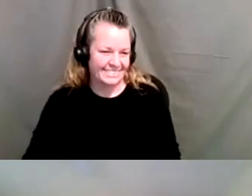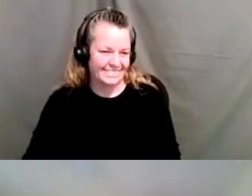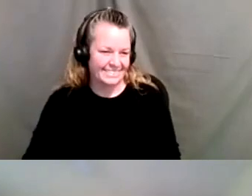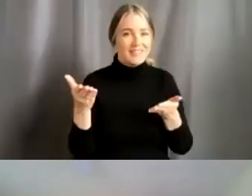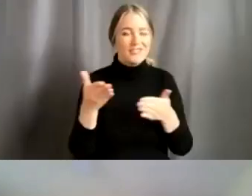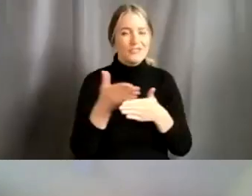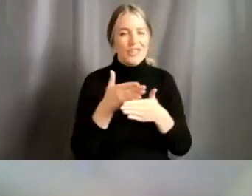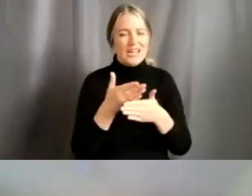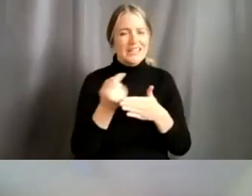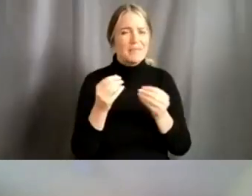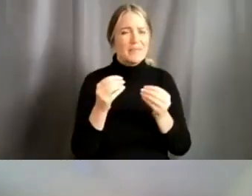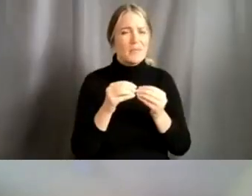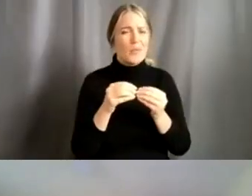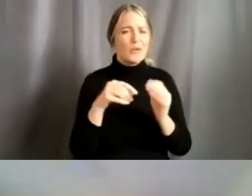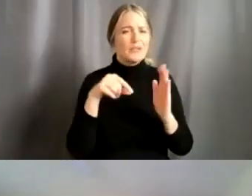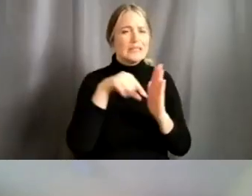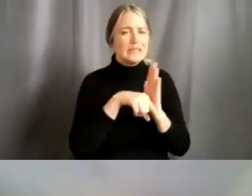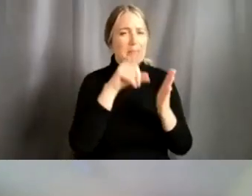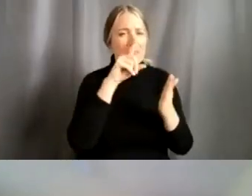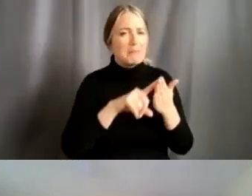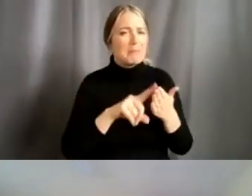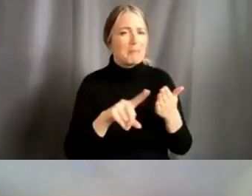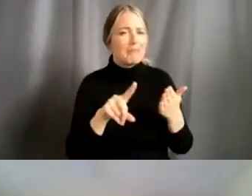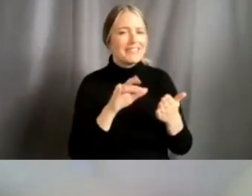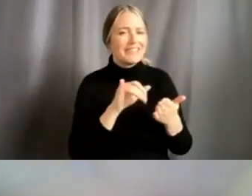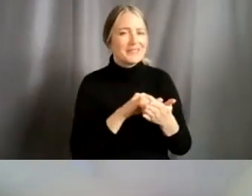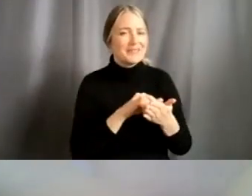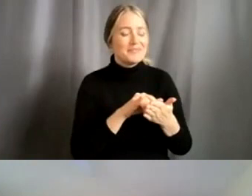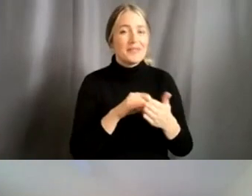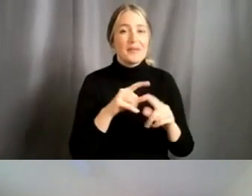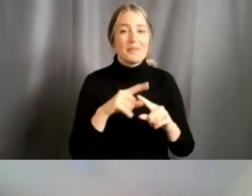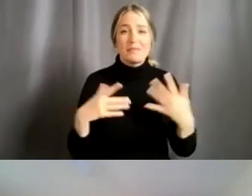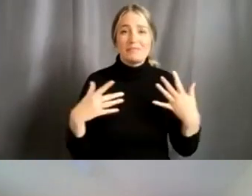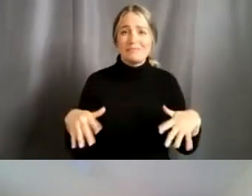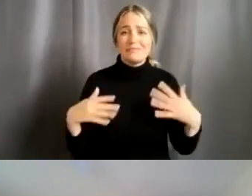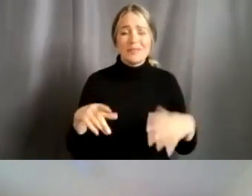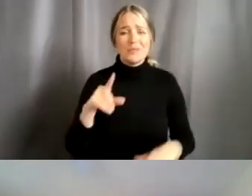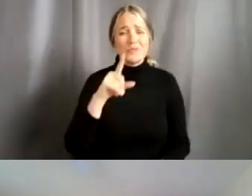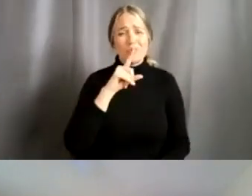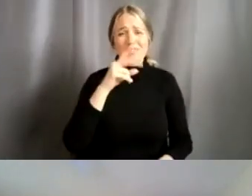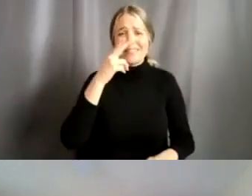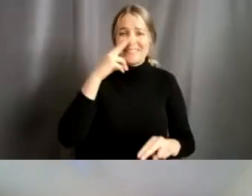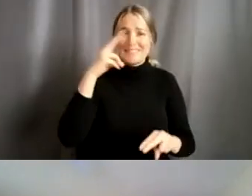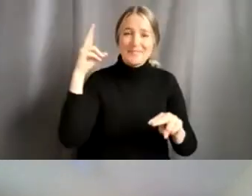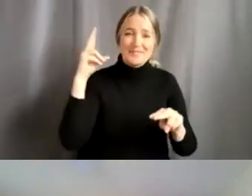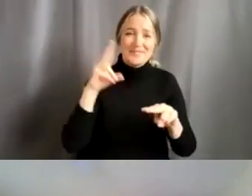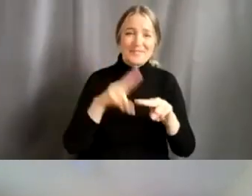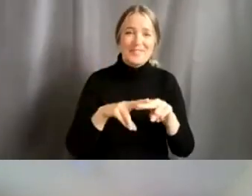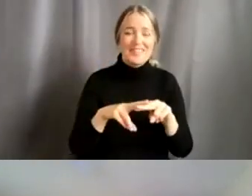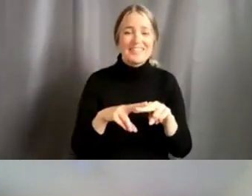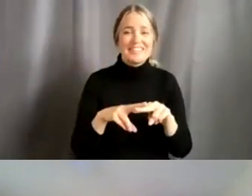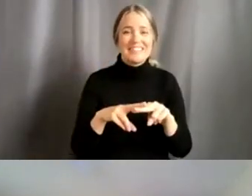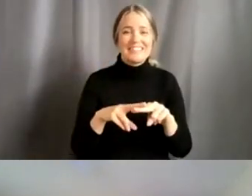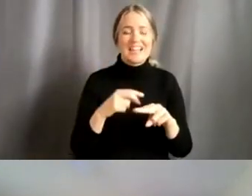a little bit of a deeper dive there. But this has been really, really fun. I